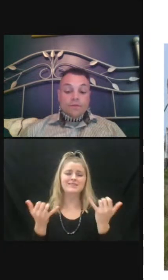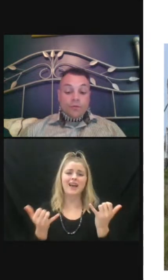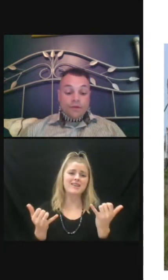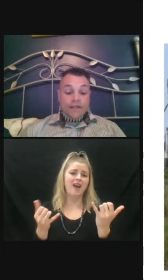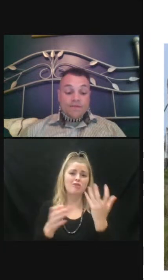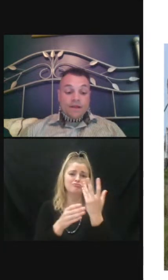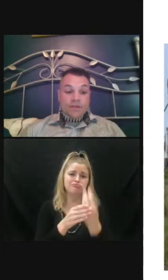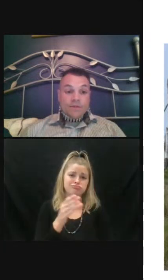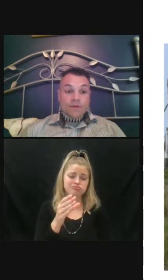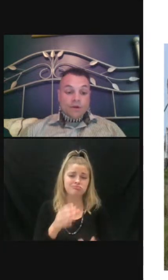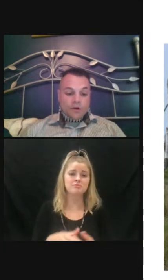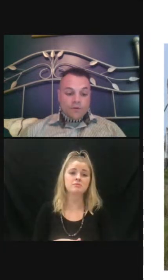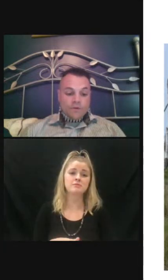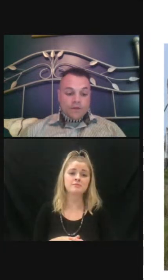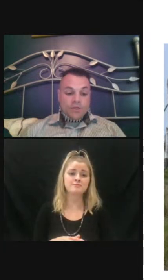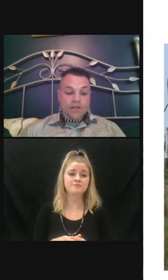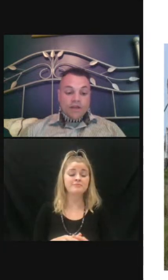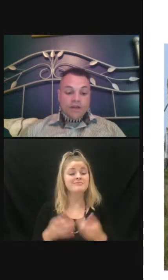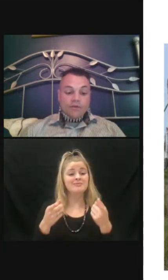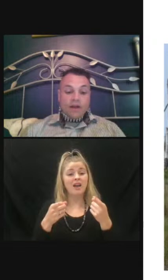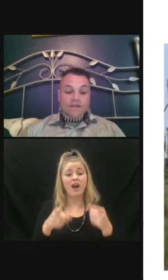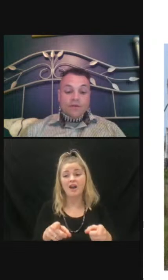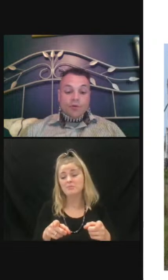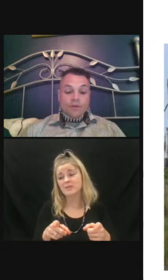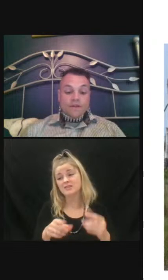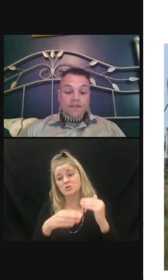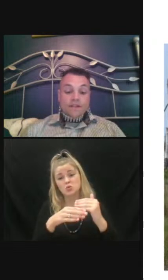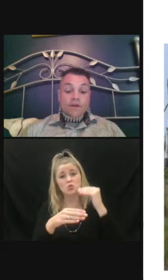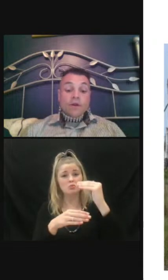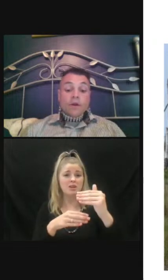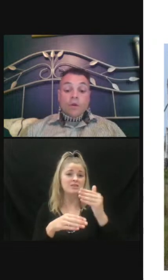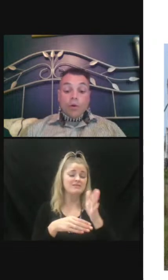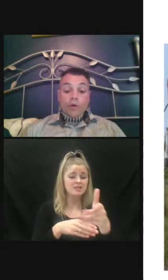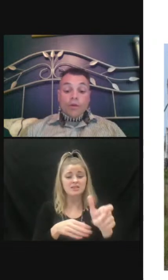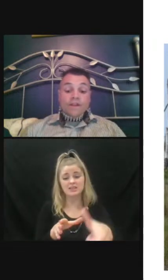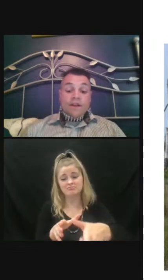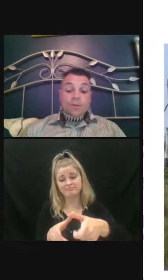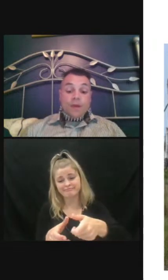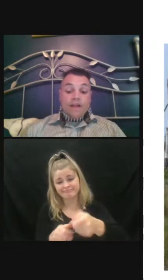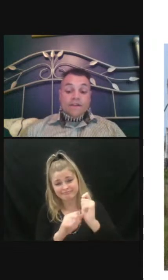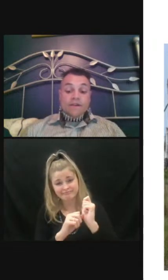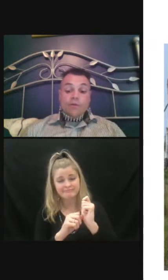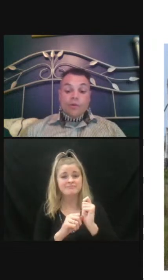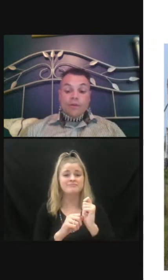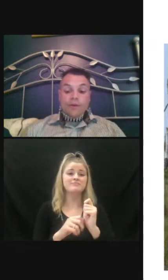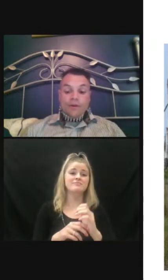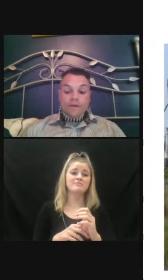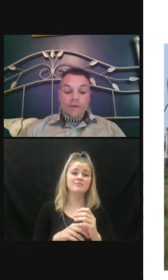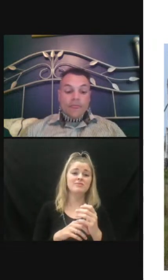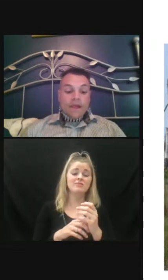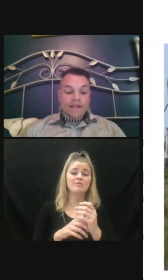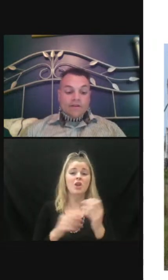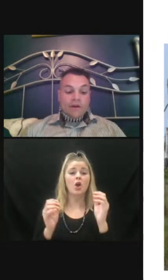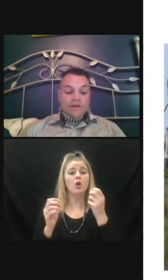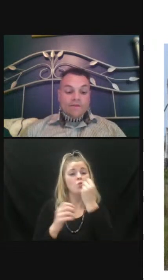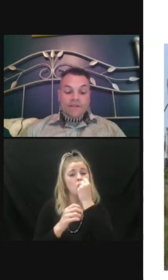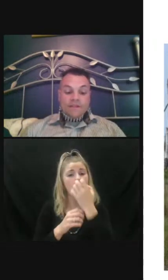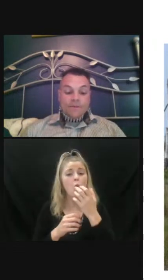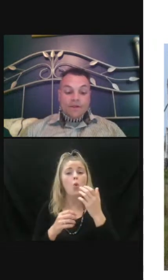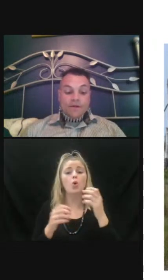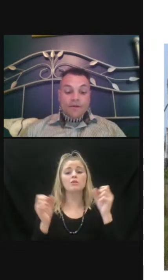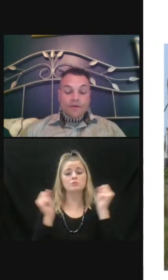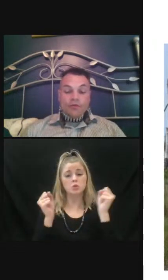due to poor land management, overfishing, and rising warming seas, waterways, and drastically warming winters, has caused